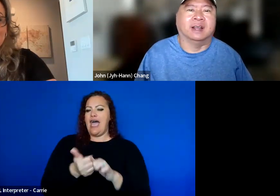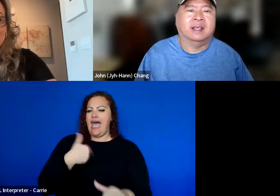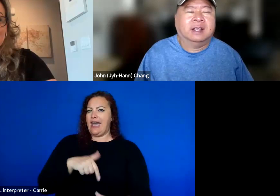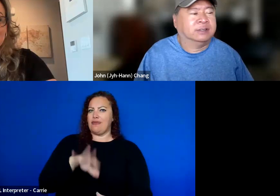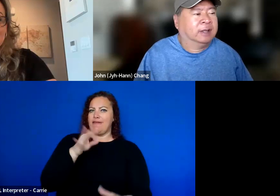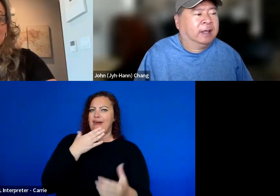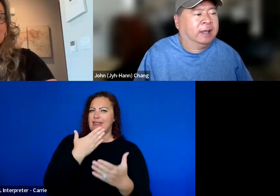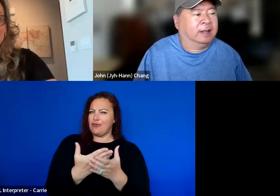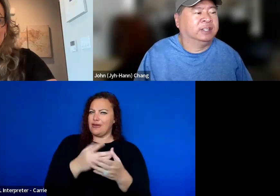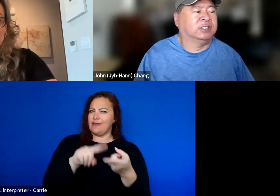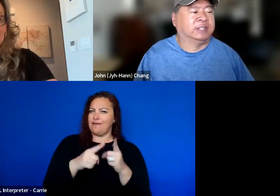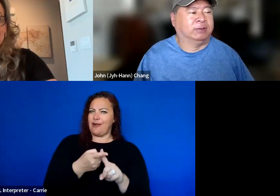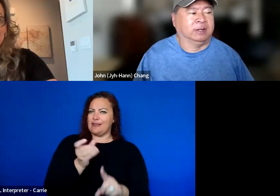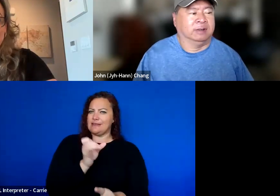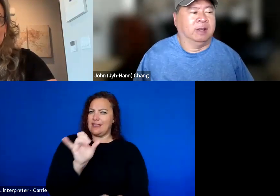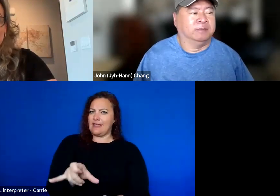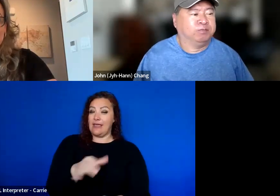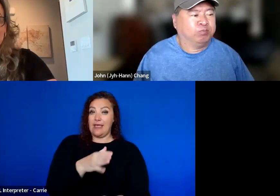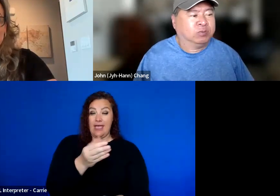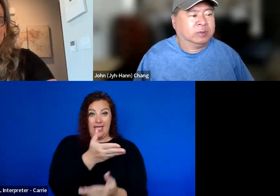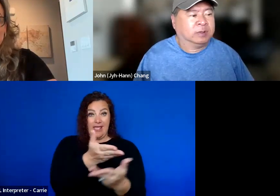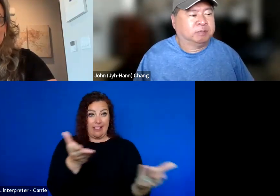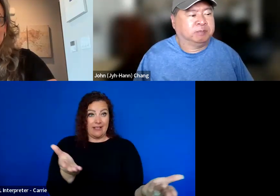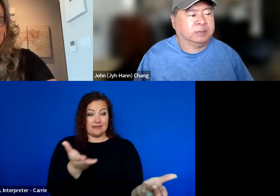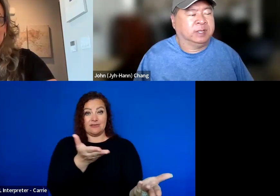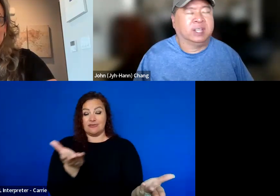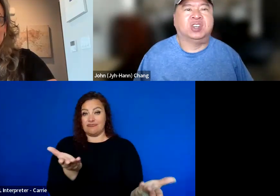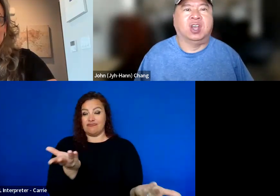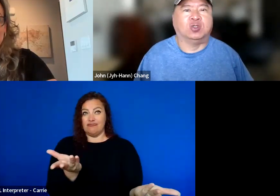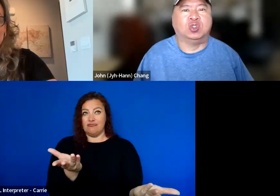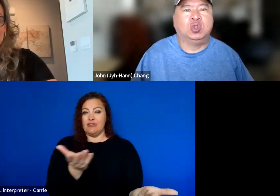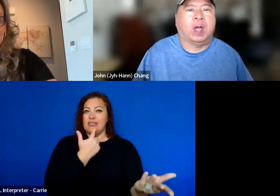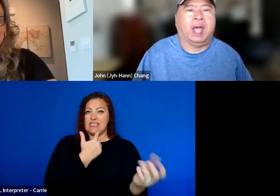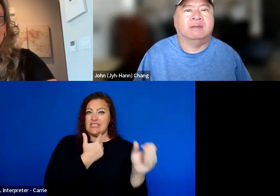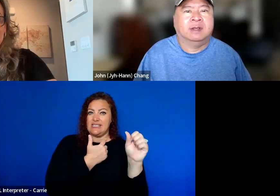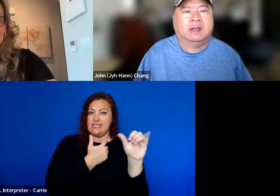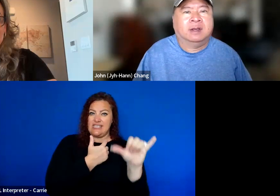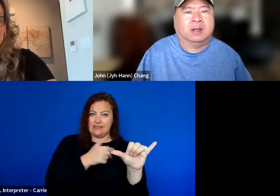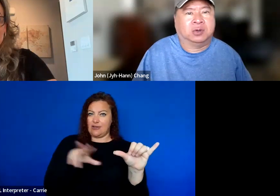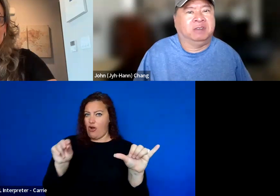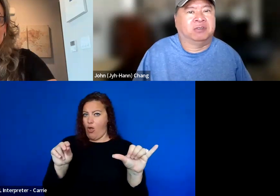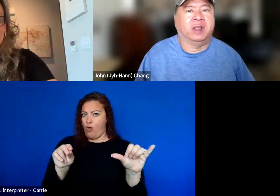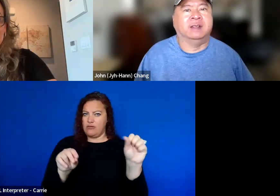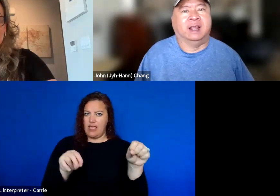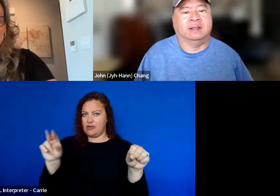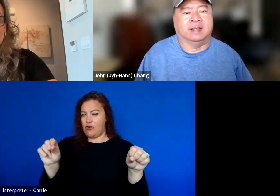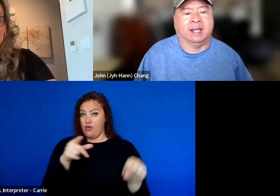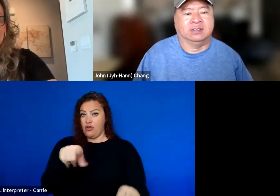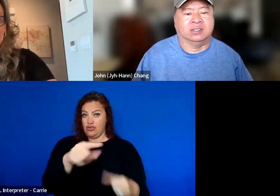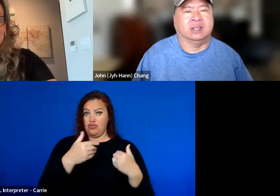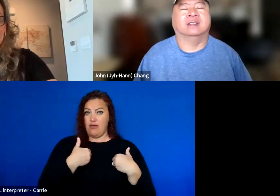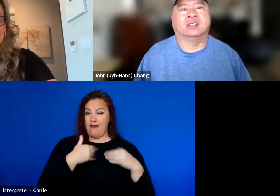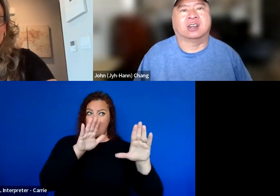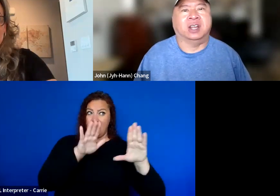like that? Because, and listeners out there, yes or no, do you have a great friend